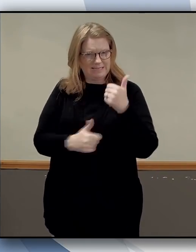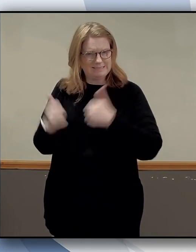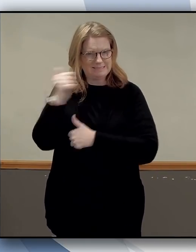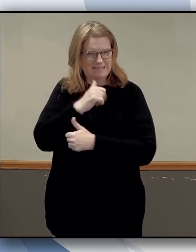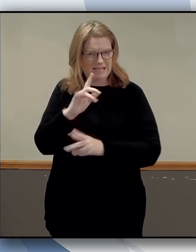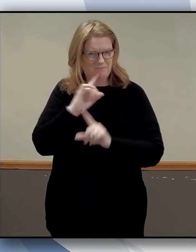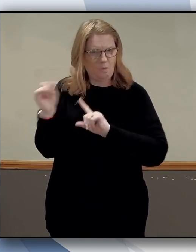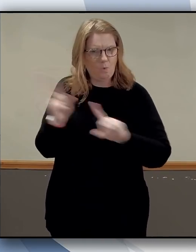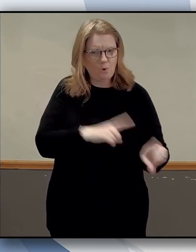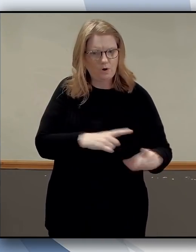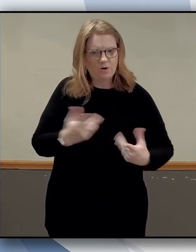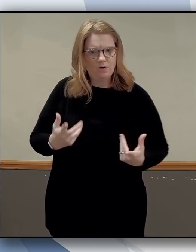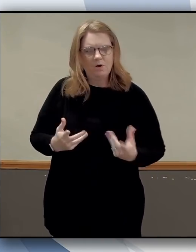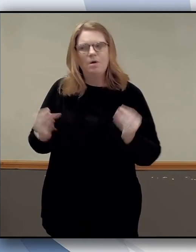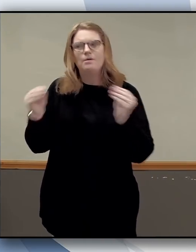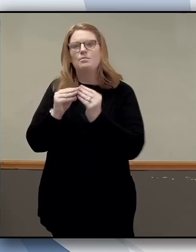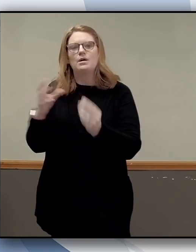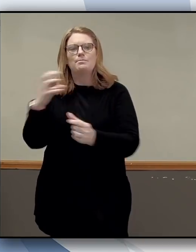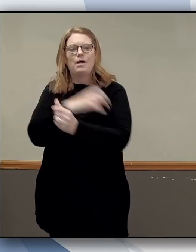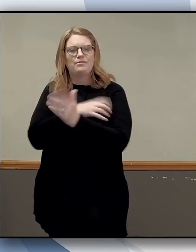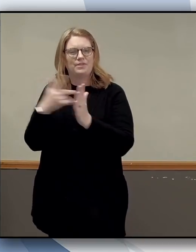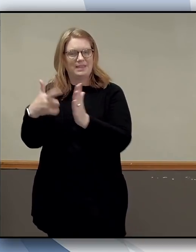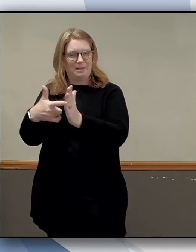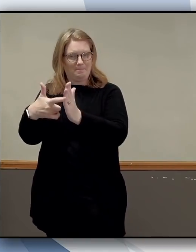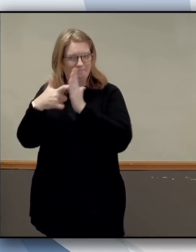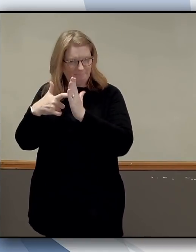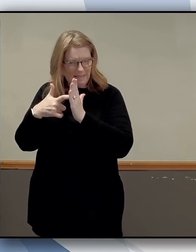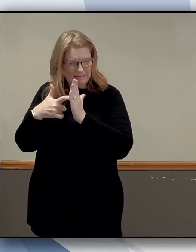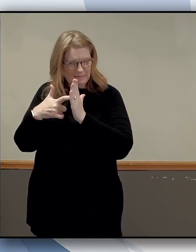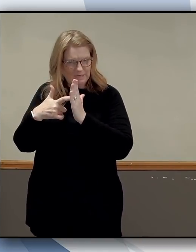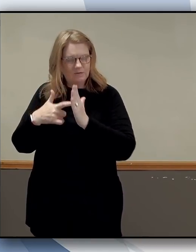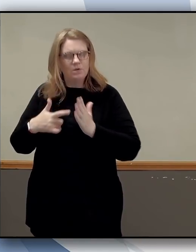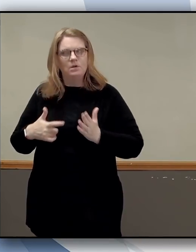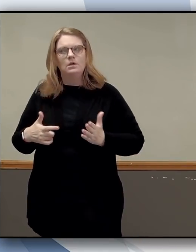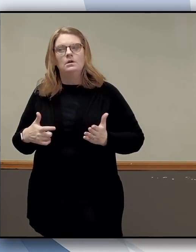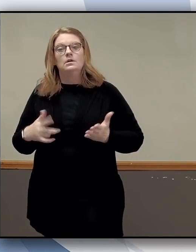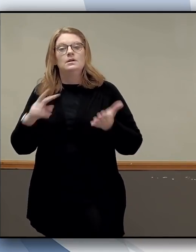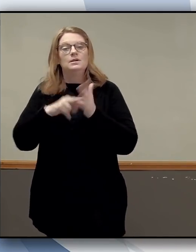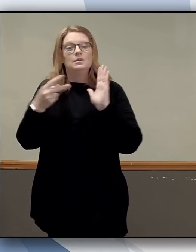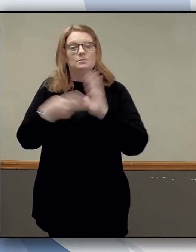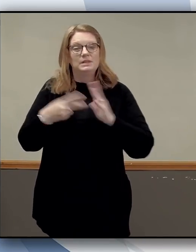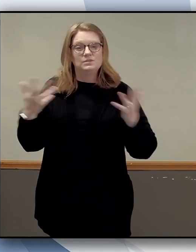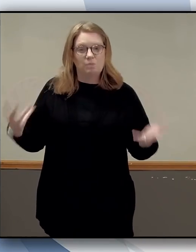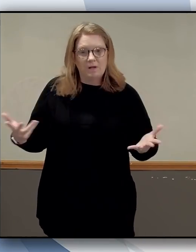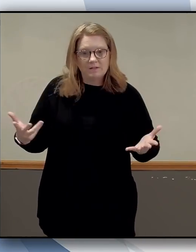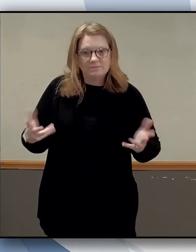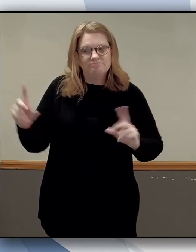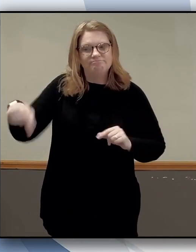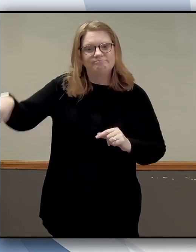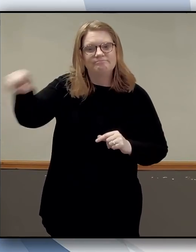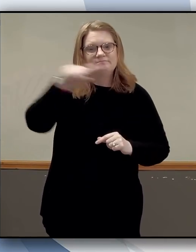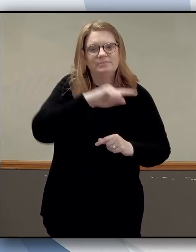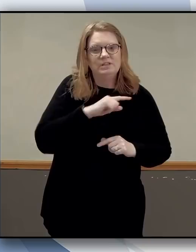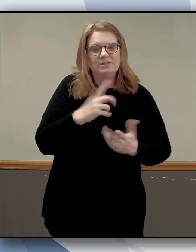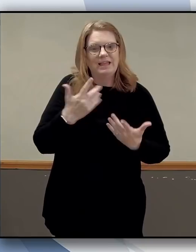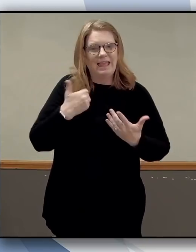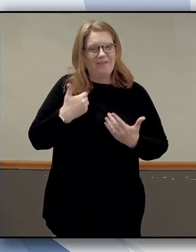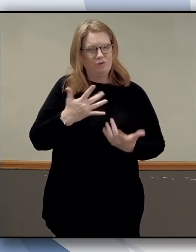more powerful than a mandate. And these are the beliefs that individuals hold in their hearts: